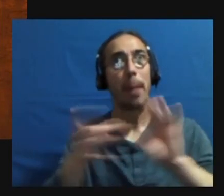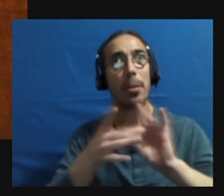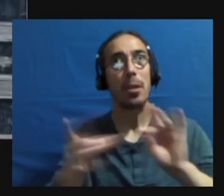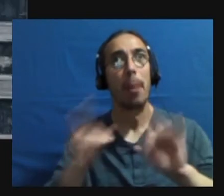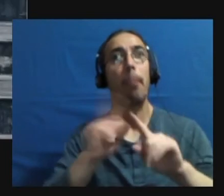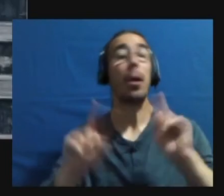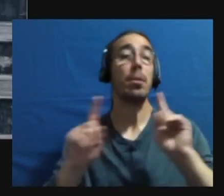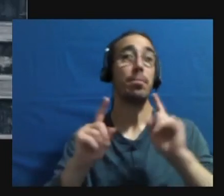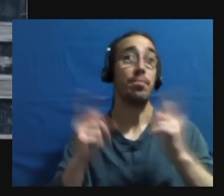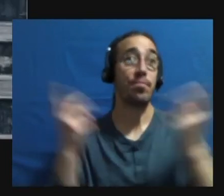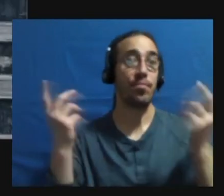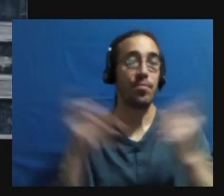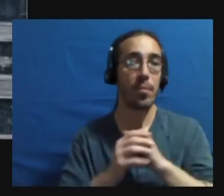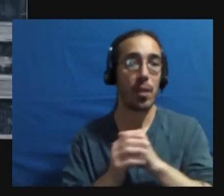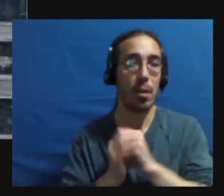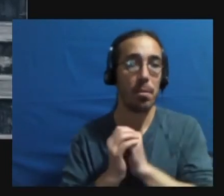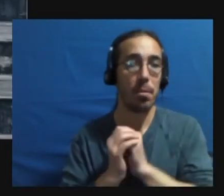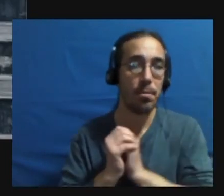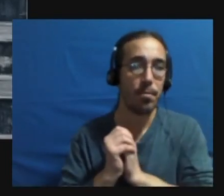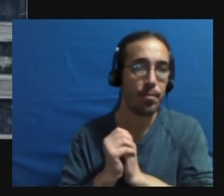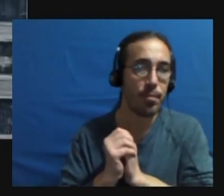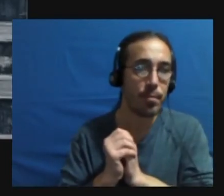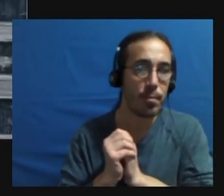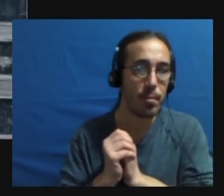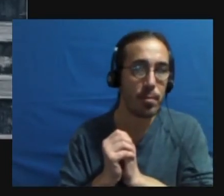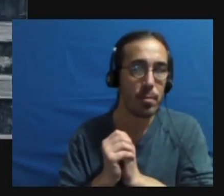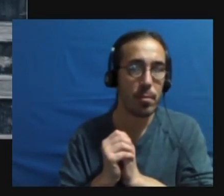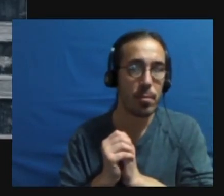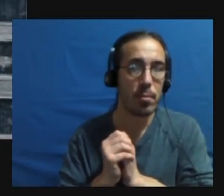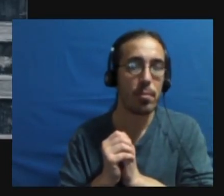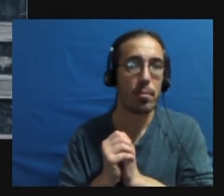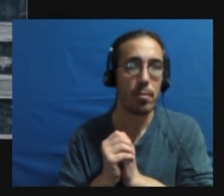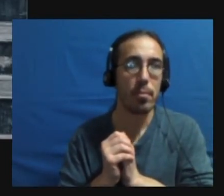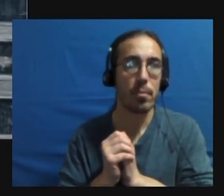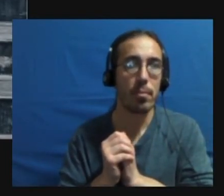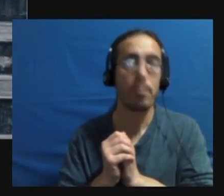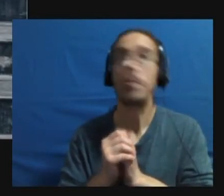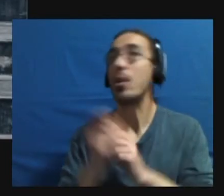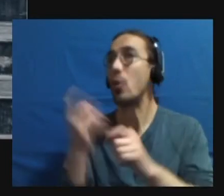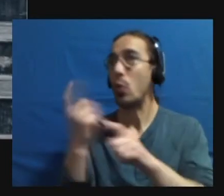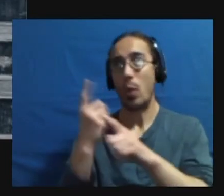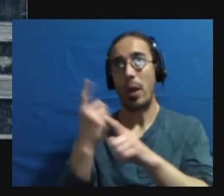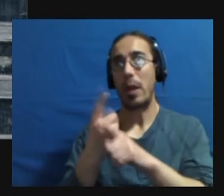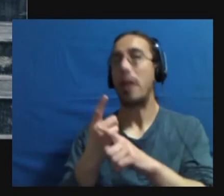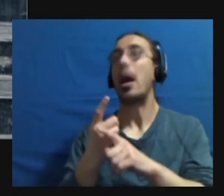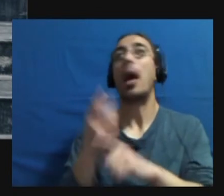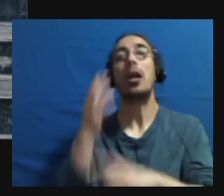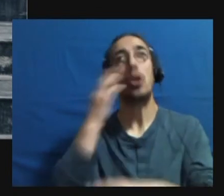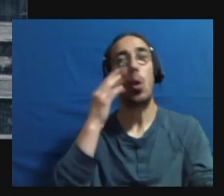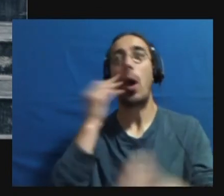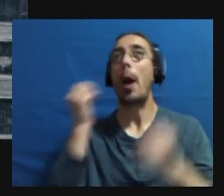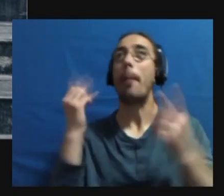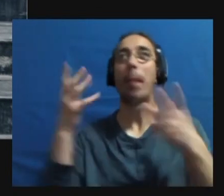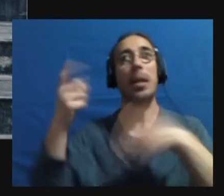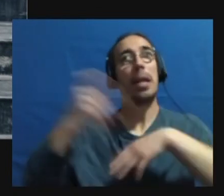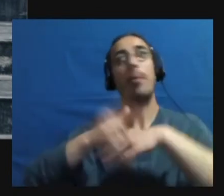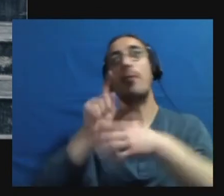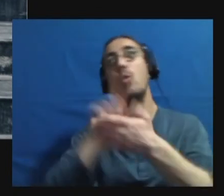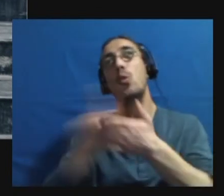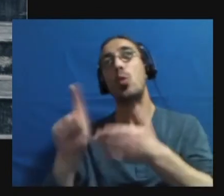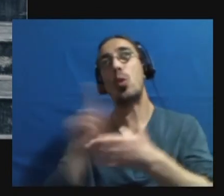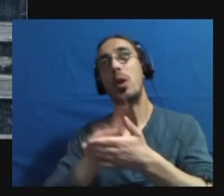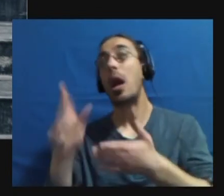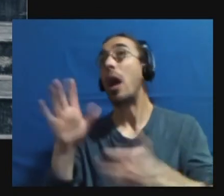can't. I was just gonna say, I can't tell you how many times in a week I will say to somebody,